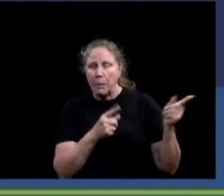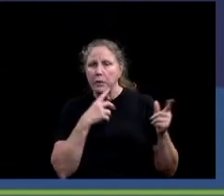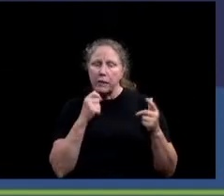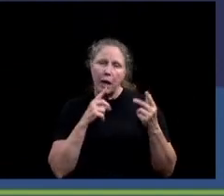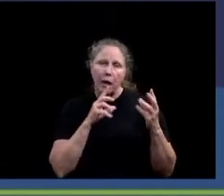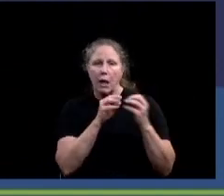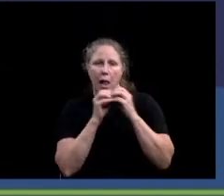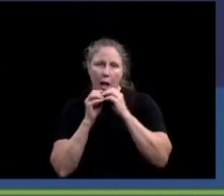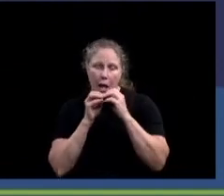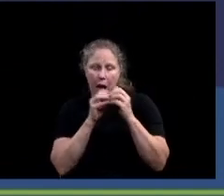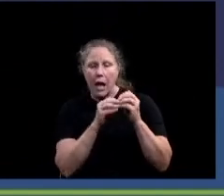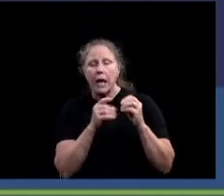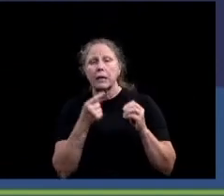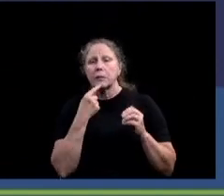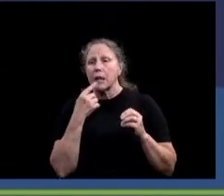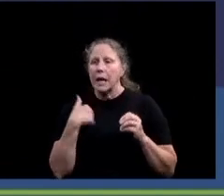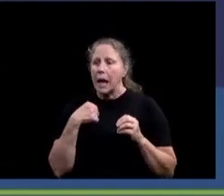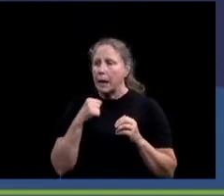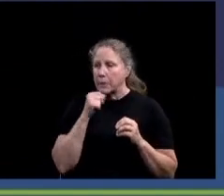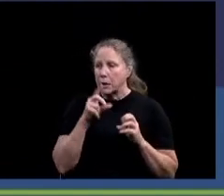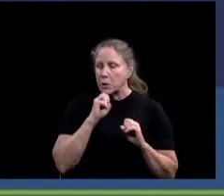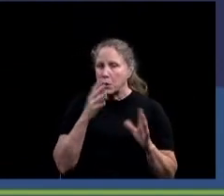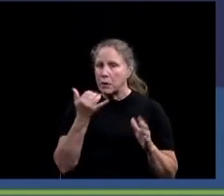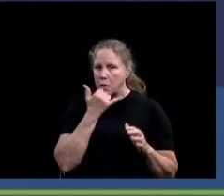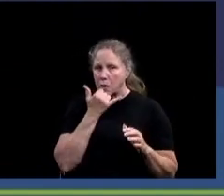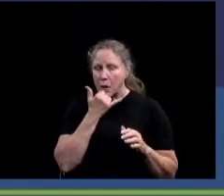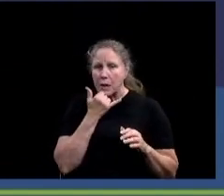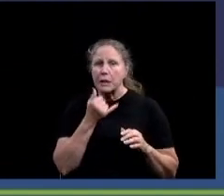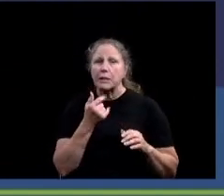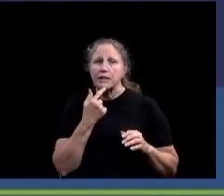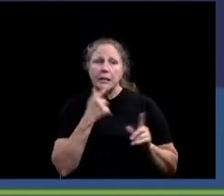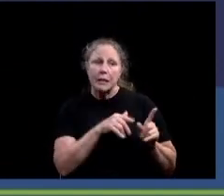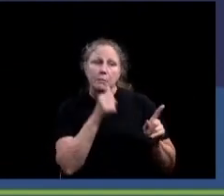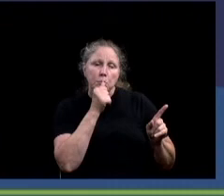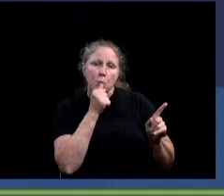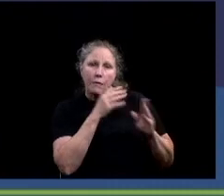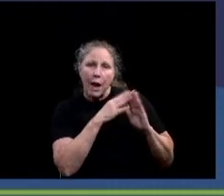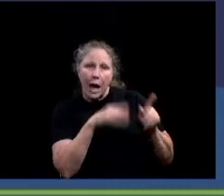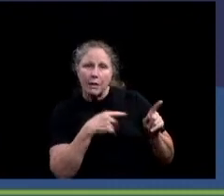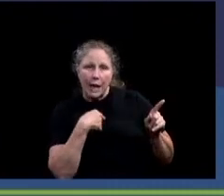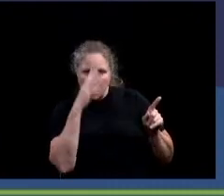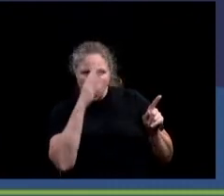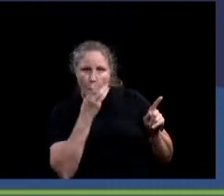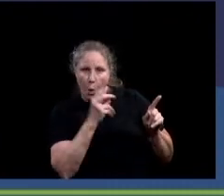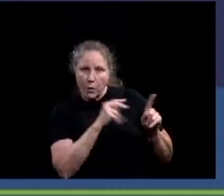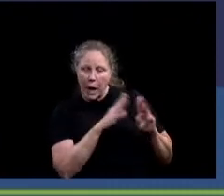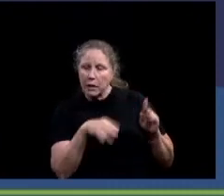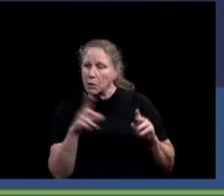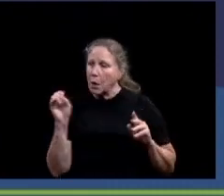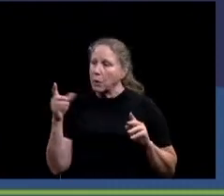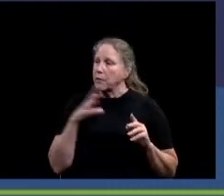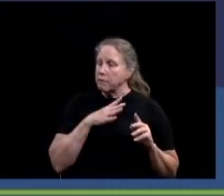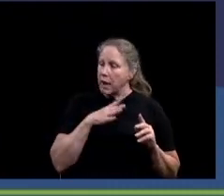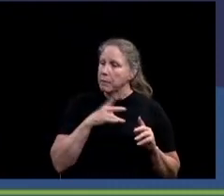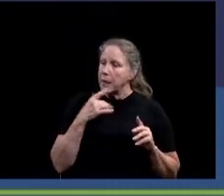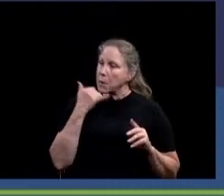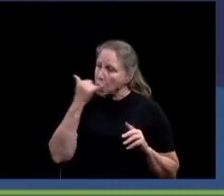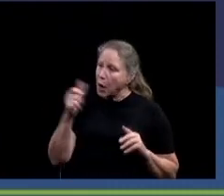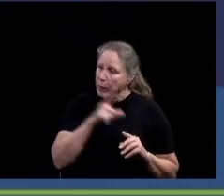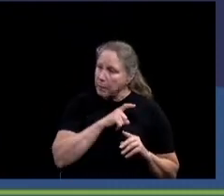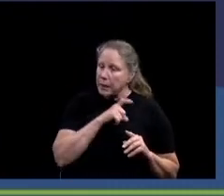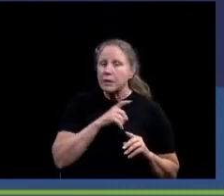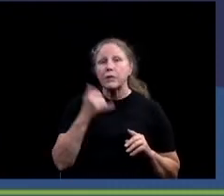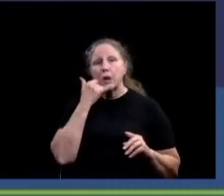wrong. She was like, this is private property. I know the owner. And he was like, oh, okay, well, you may want to call the police. So they call the police. The police officer rolls by.